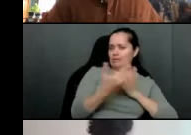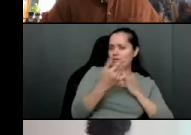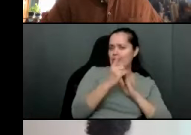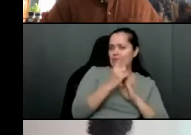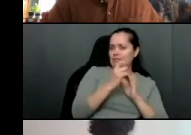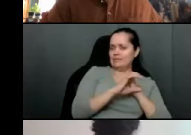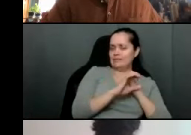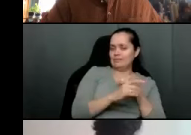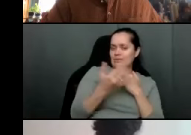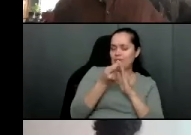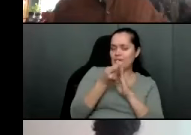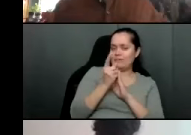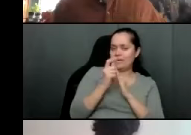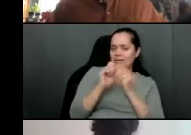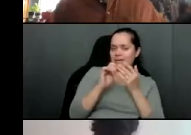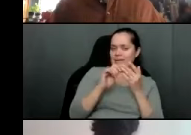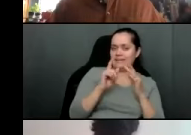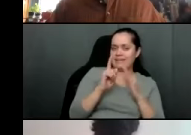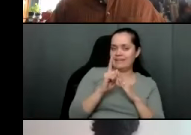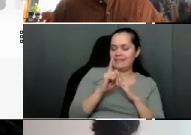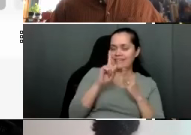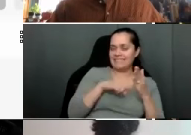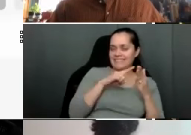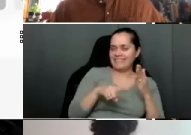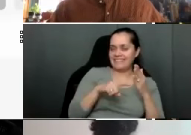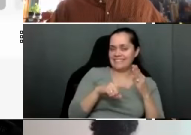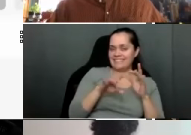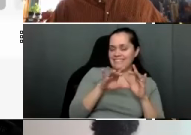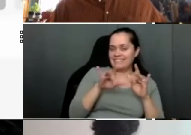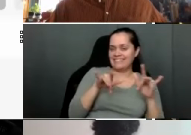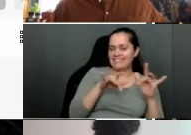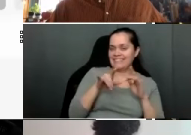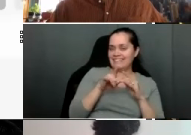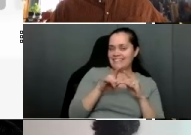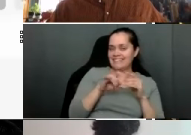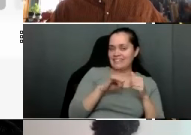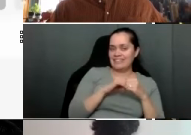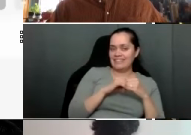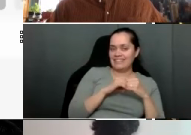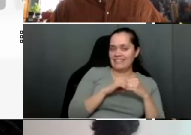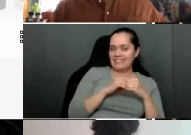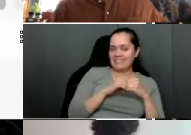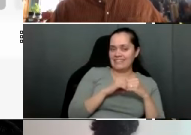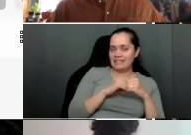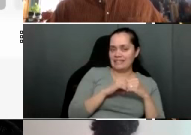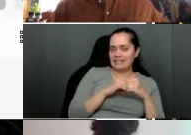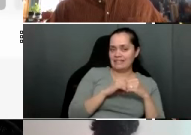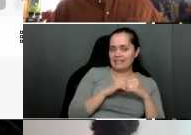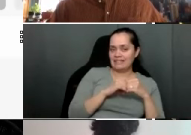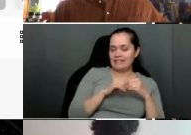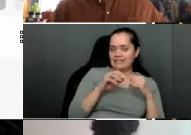miracle child get cancer? Mm-hmm. How does that happen? there was a mass.